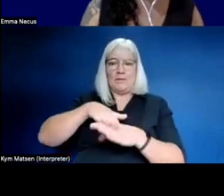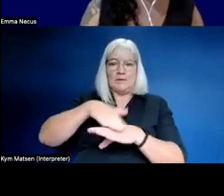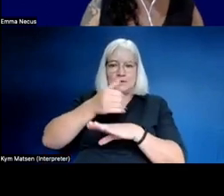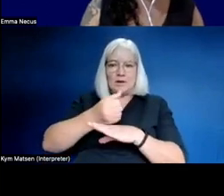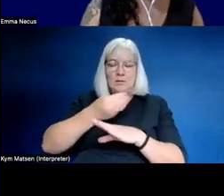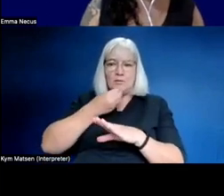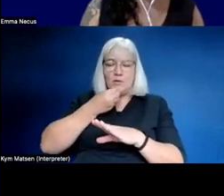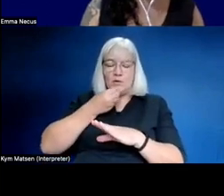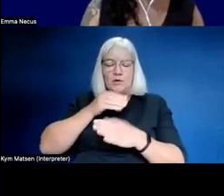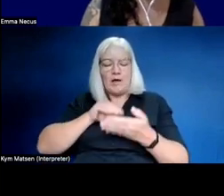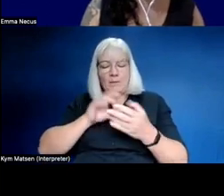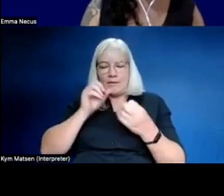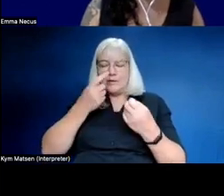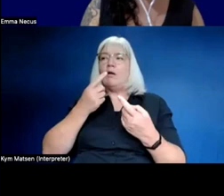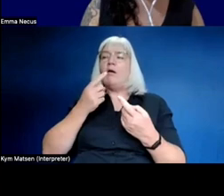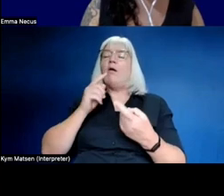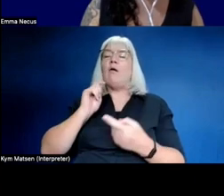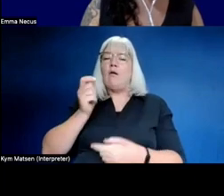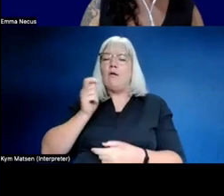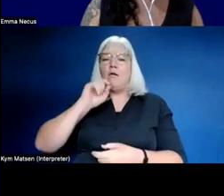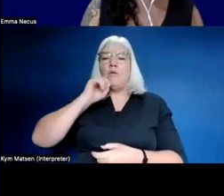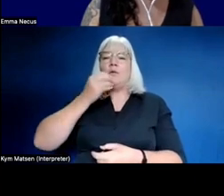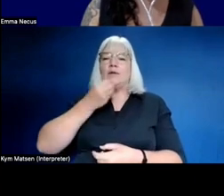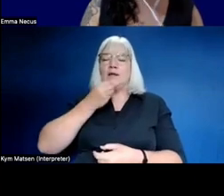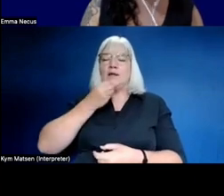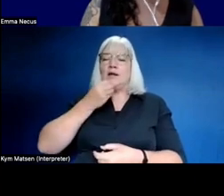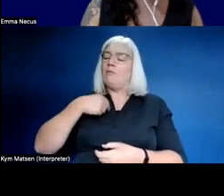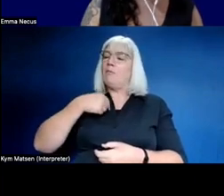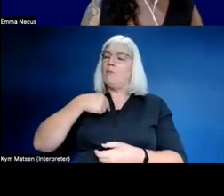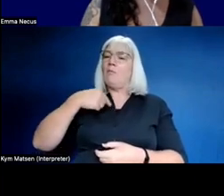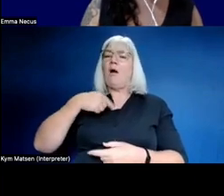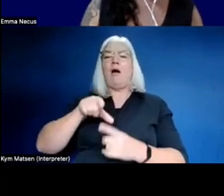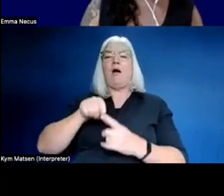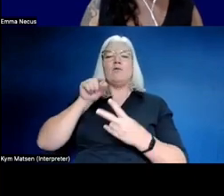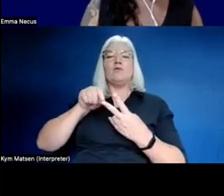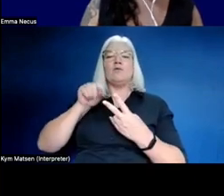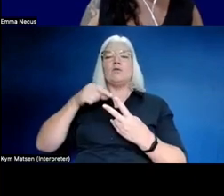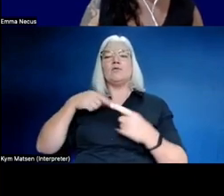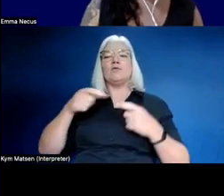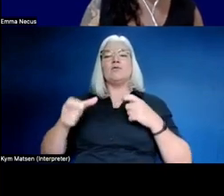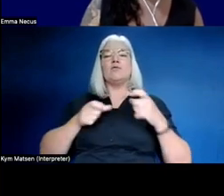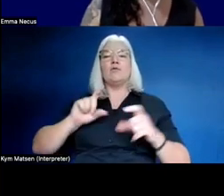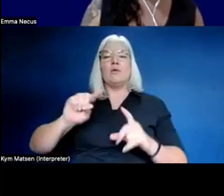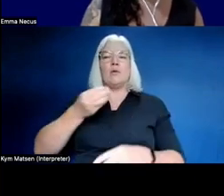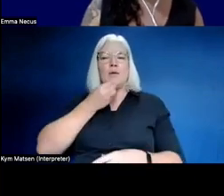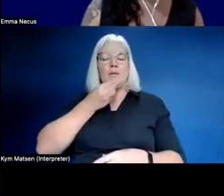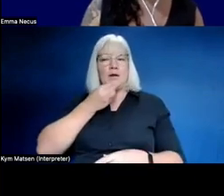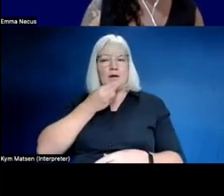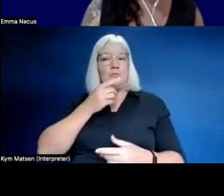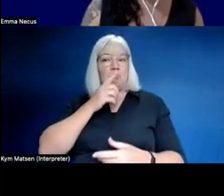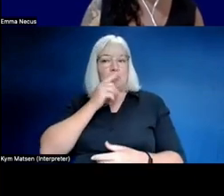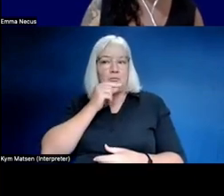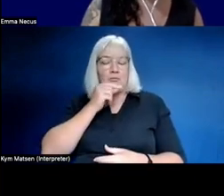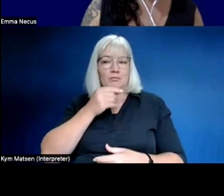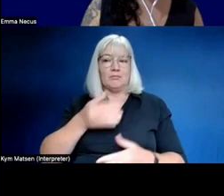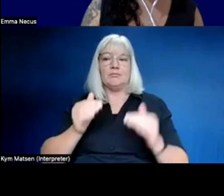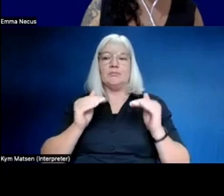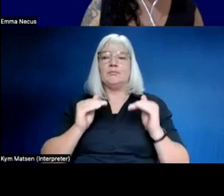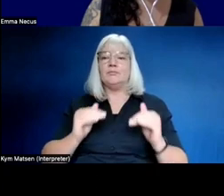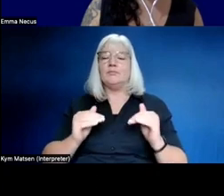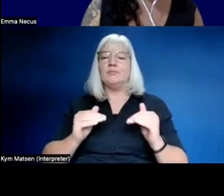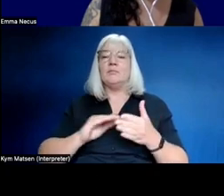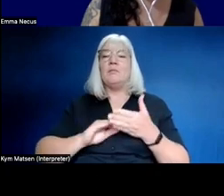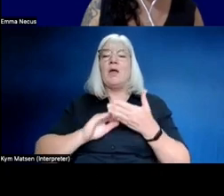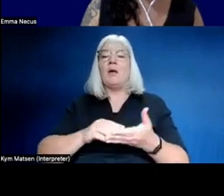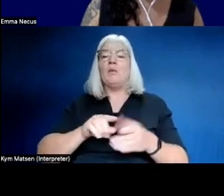about to happen and I've made a positive choice and I've got positive control. Helping her learn to pace by prompting her to